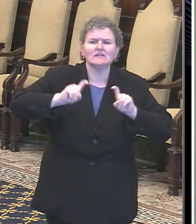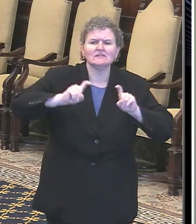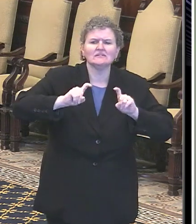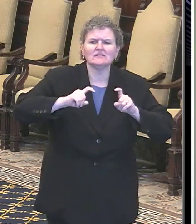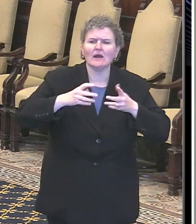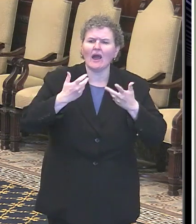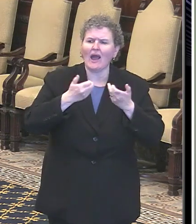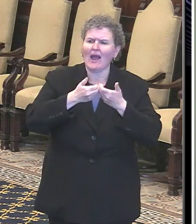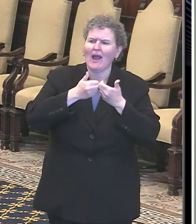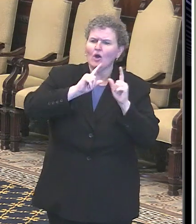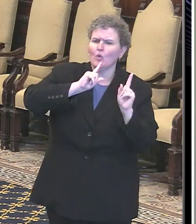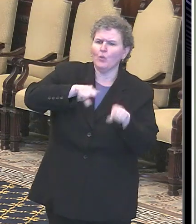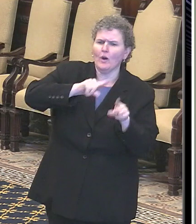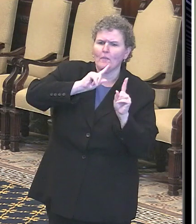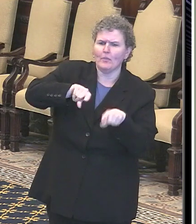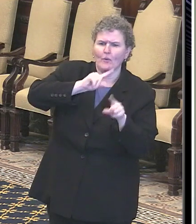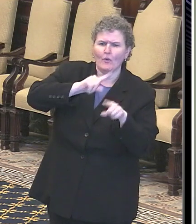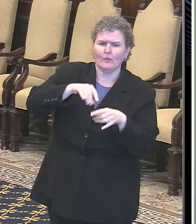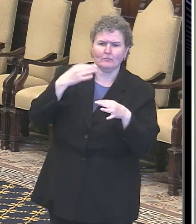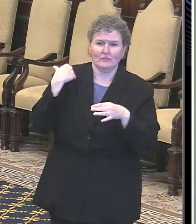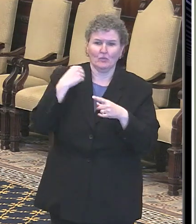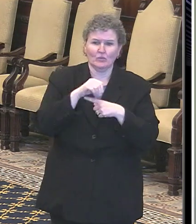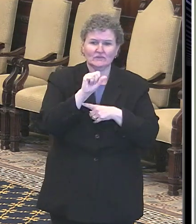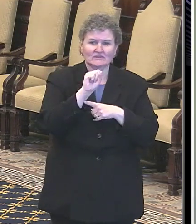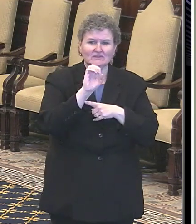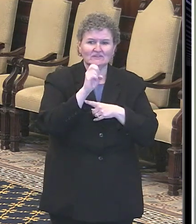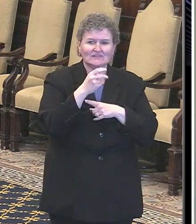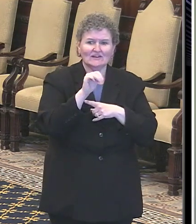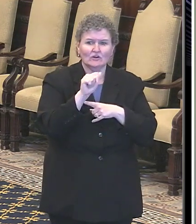that Senegal and England has